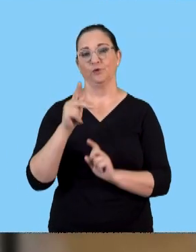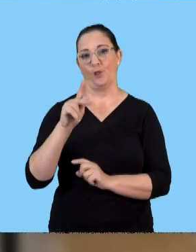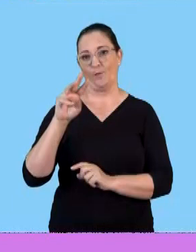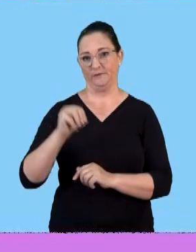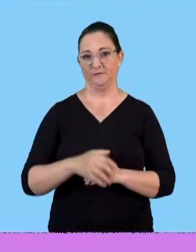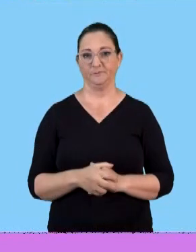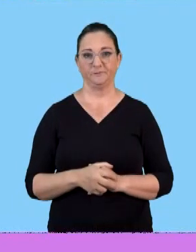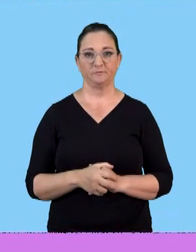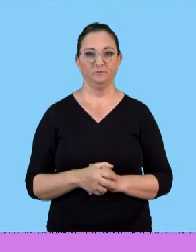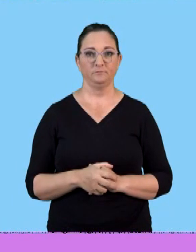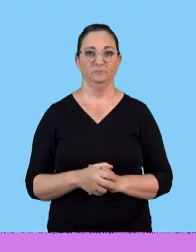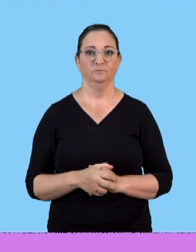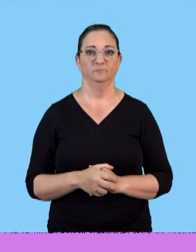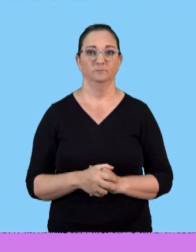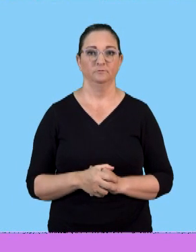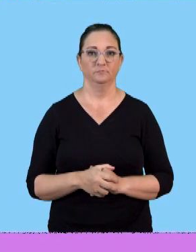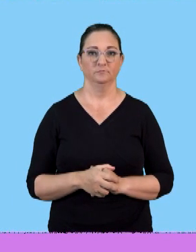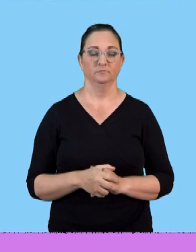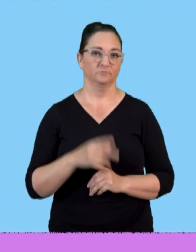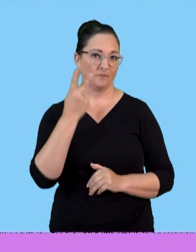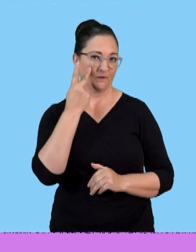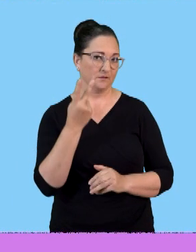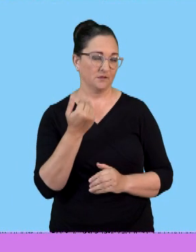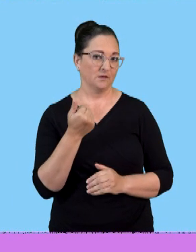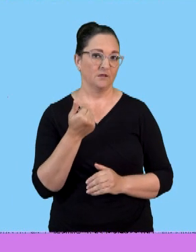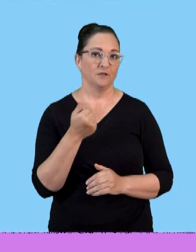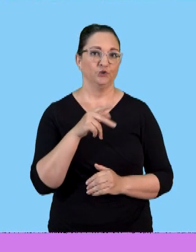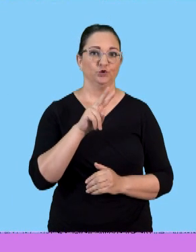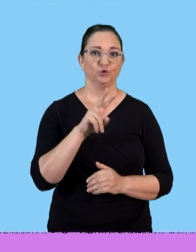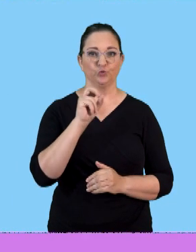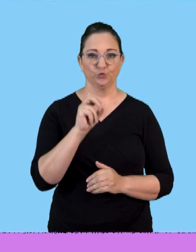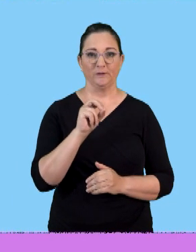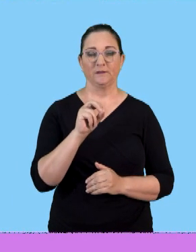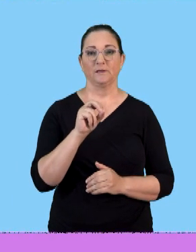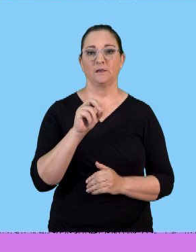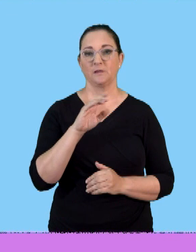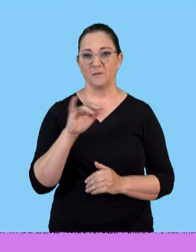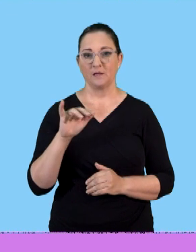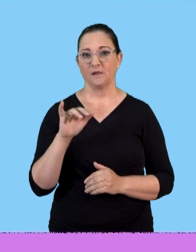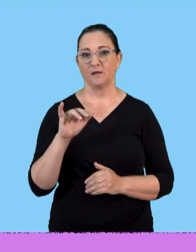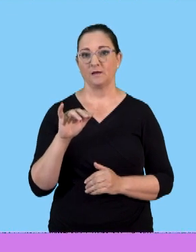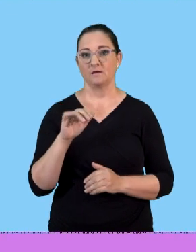so let's quickly type that in. 8 centimeters multiplied by 20 million